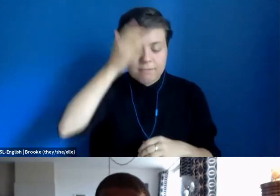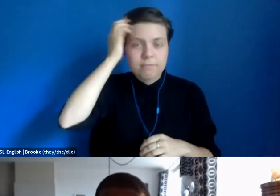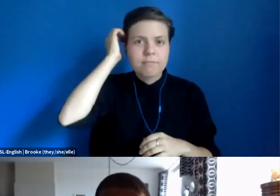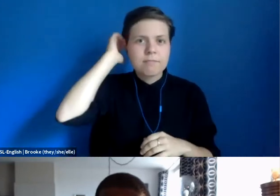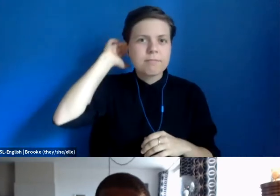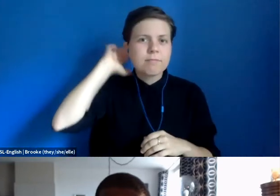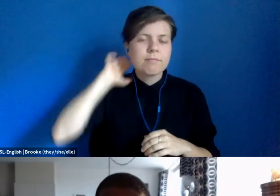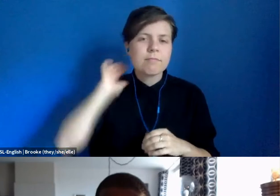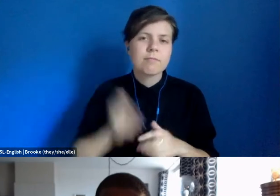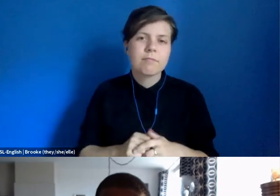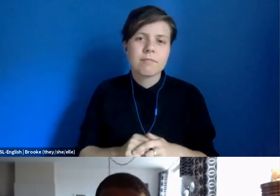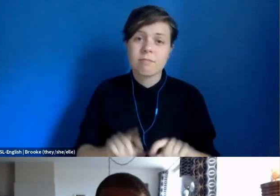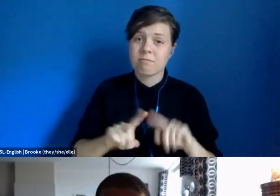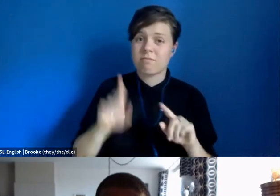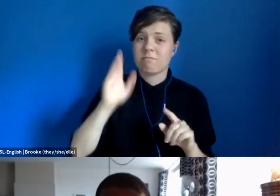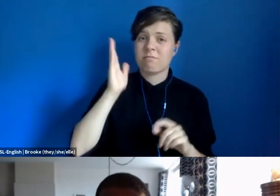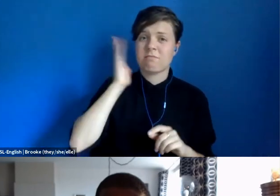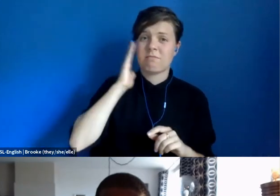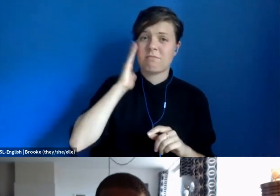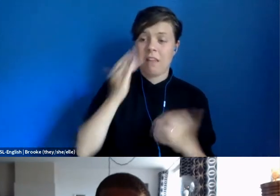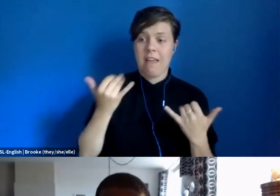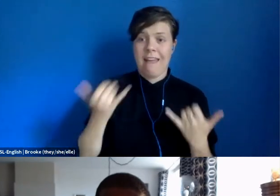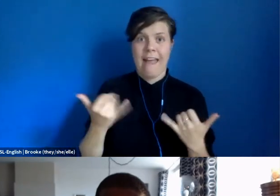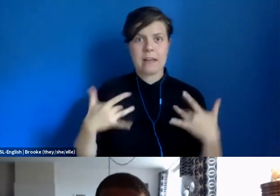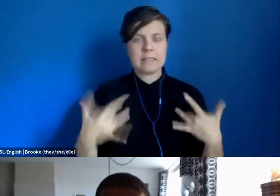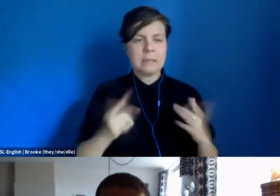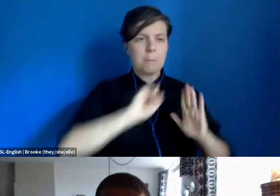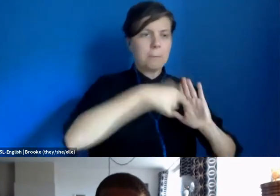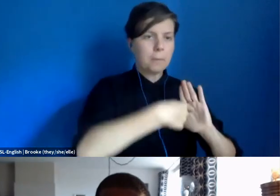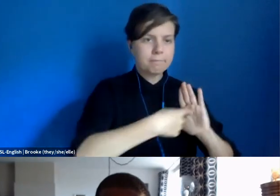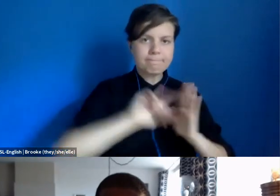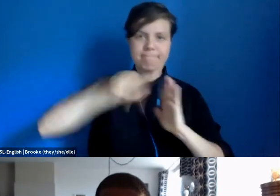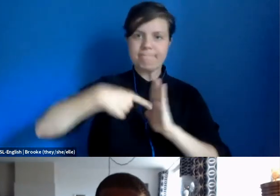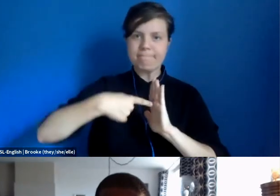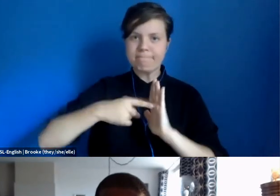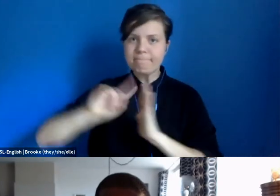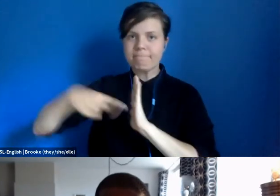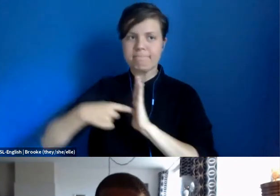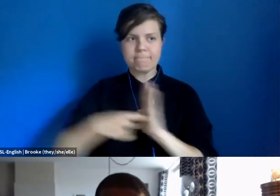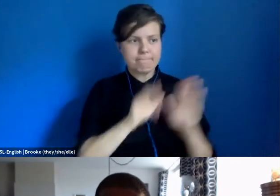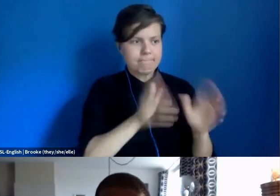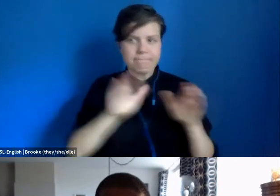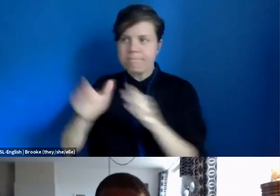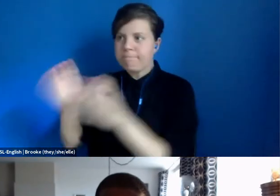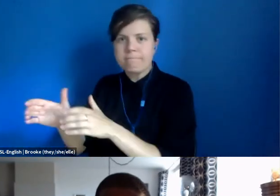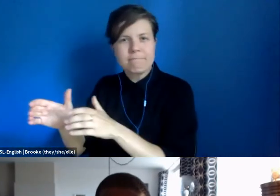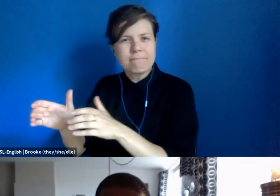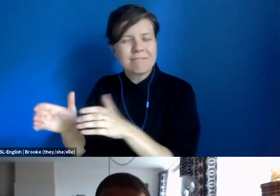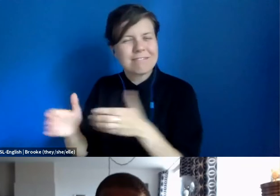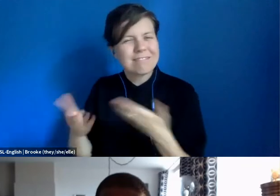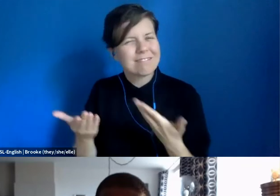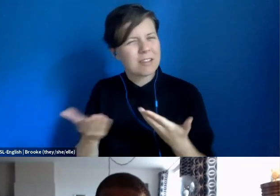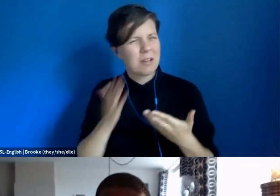the existing boundaries, the labels for these roles, the way that we define, in our case, music and